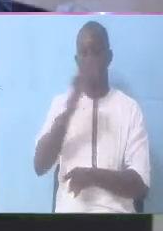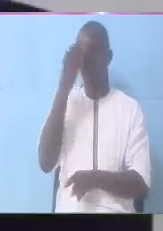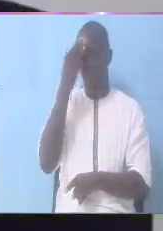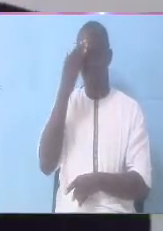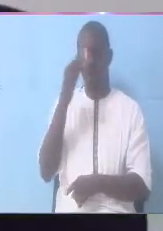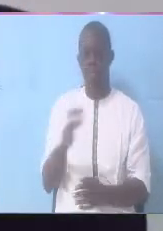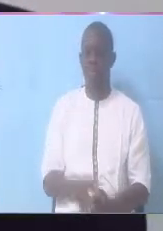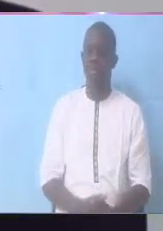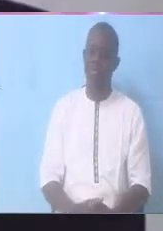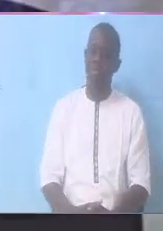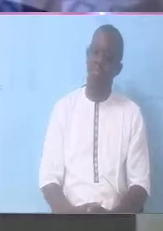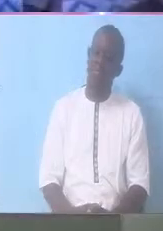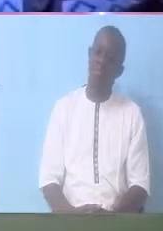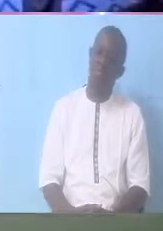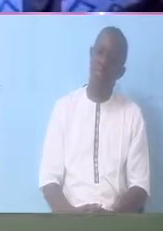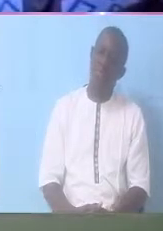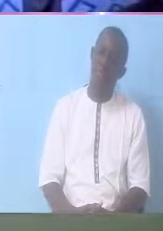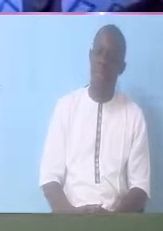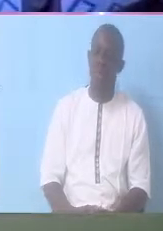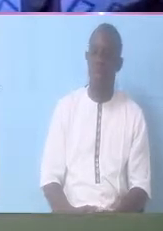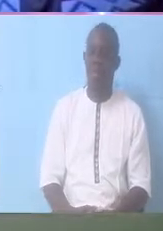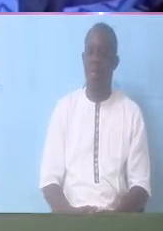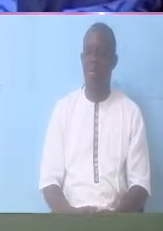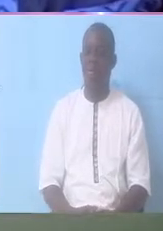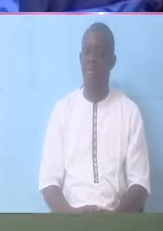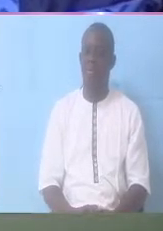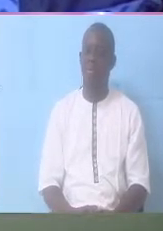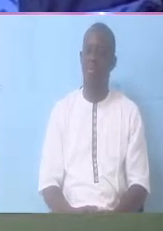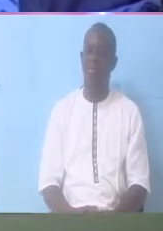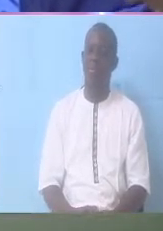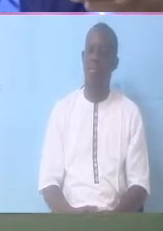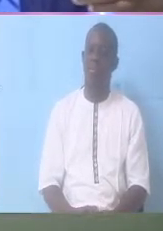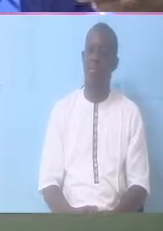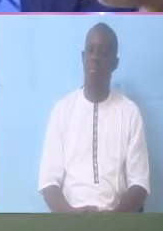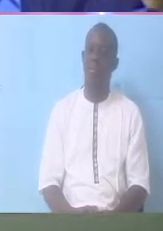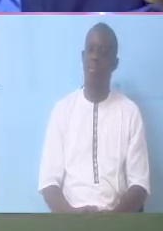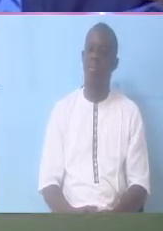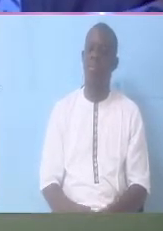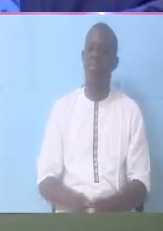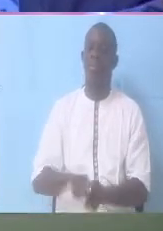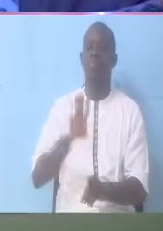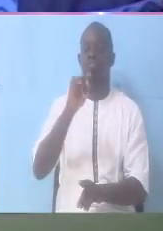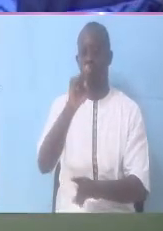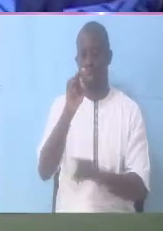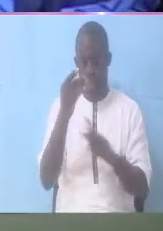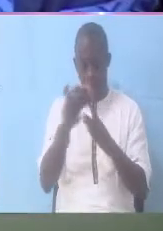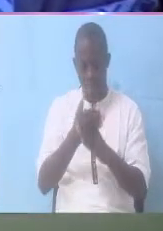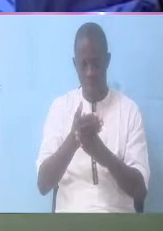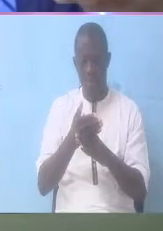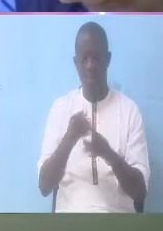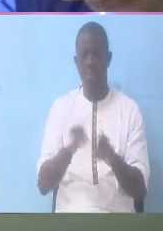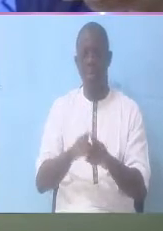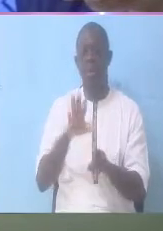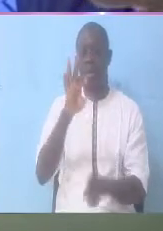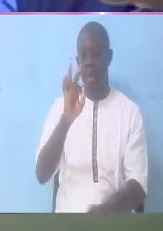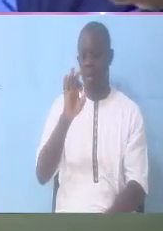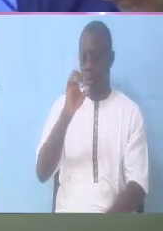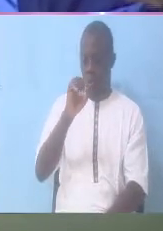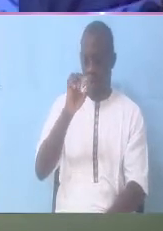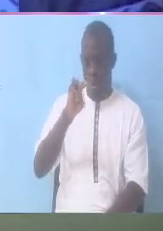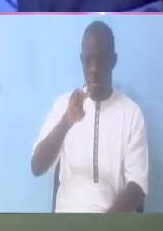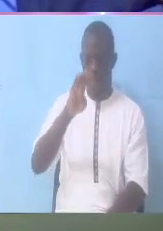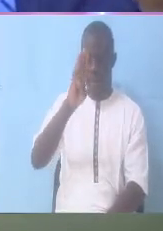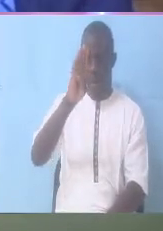can be honest to you. Just hear me out. Do you believe that